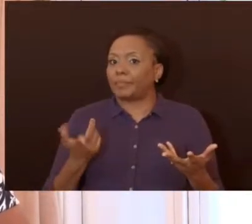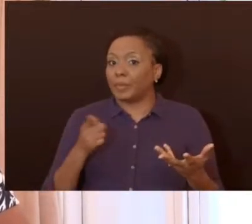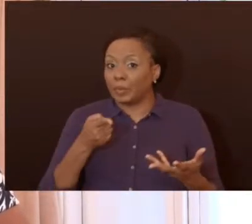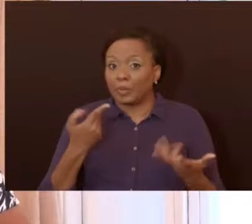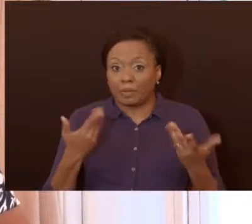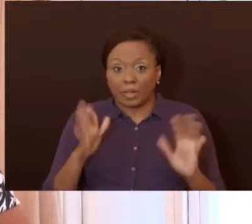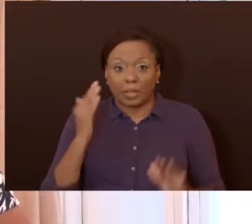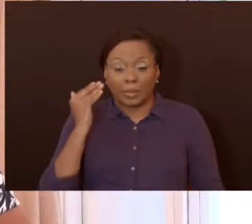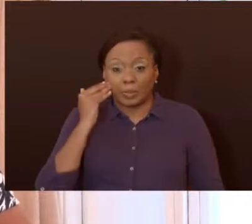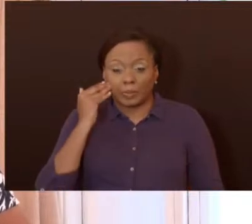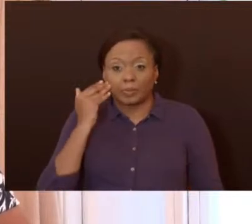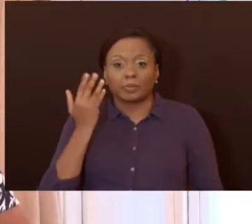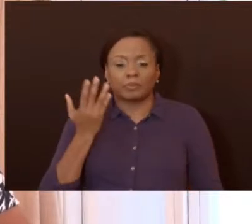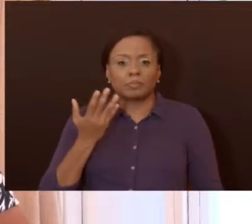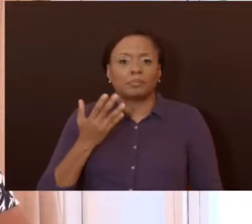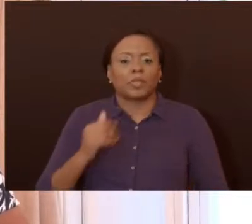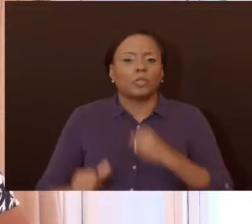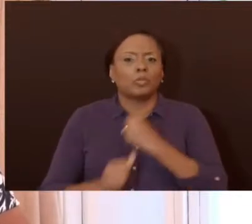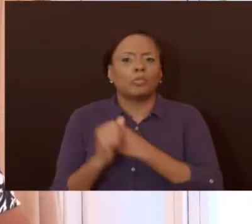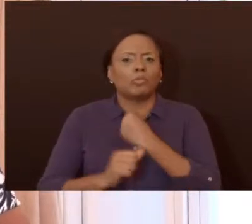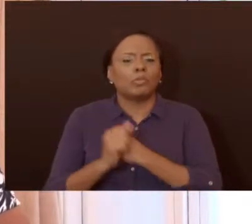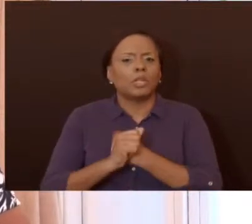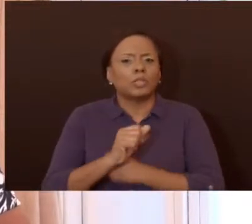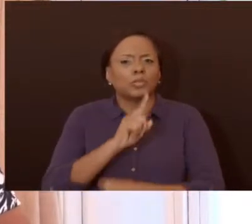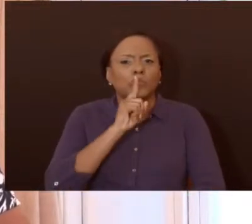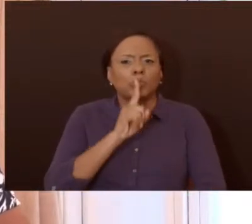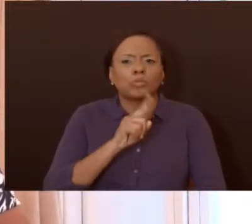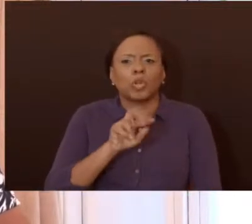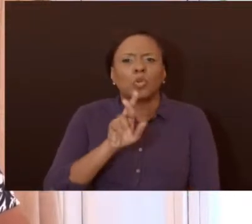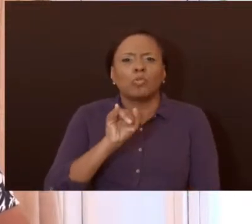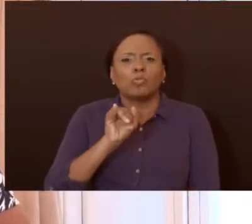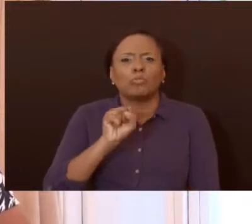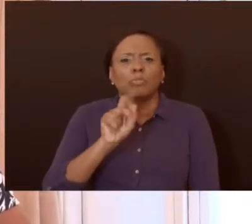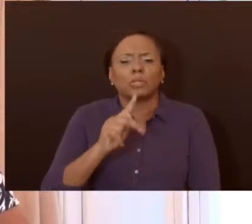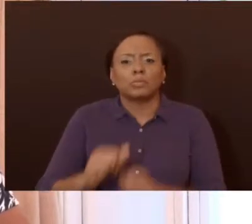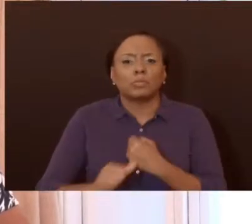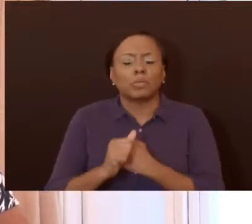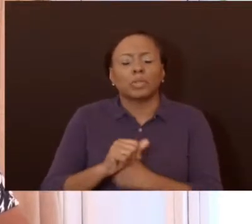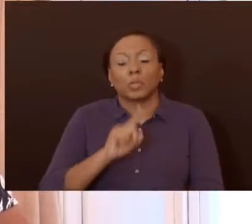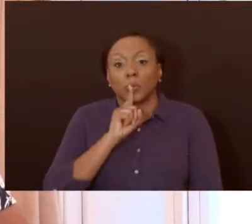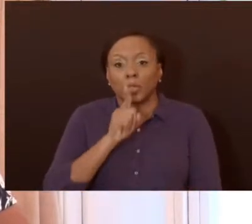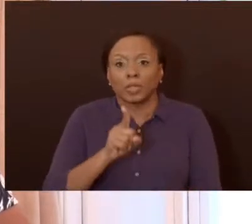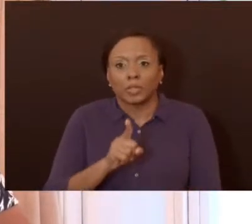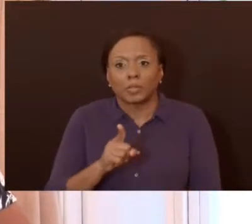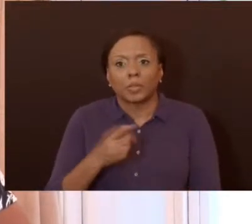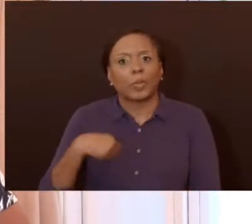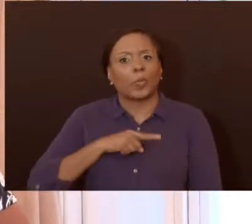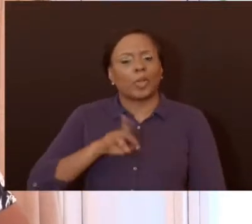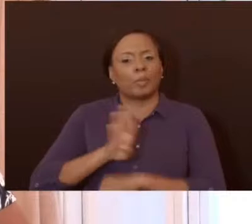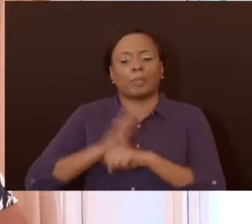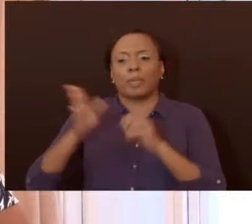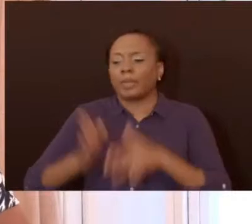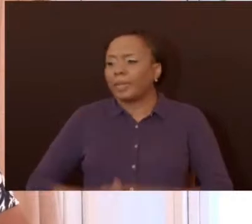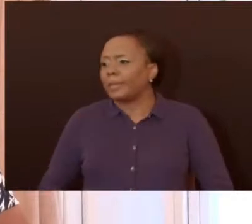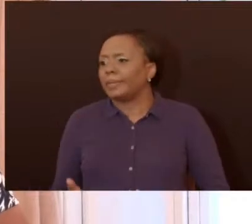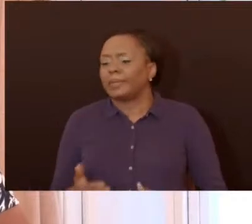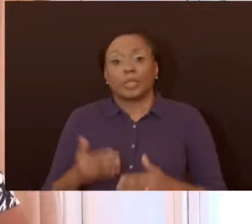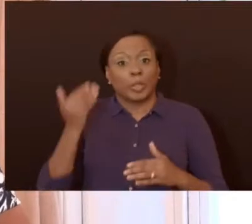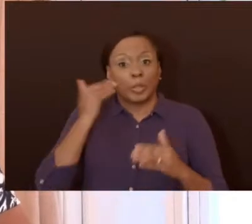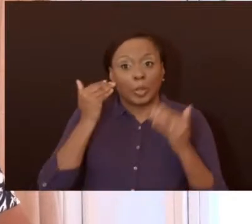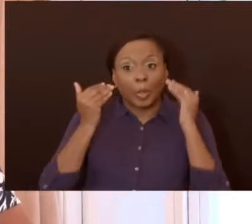know that the risk of spread in families is real. And given how we as Barbadians socialize and live, this is even more of a